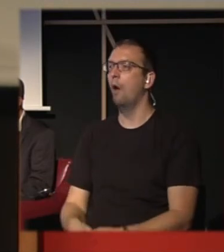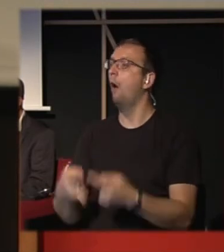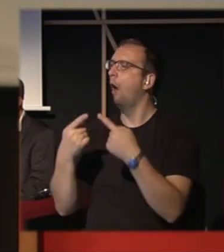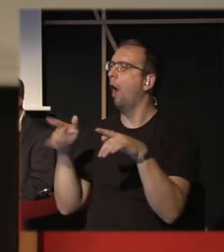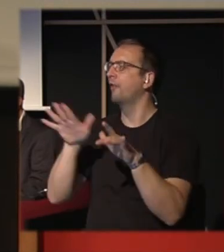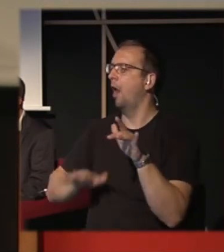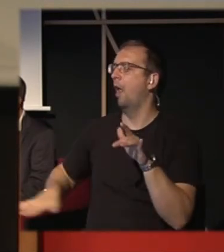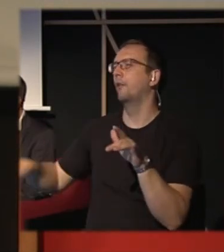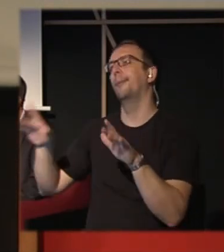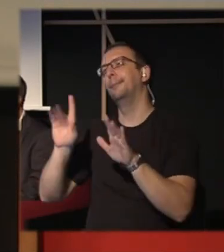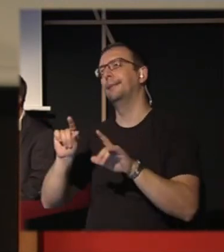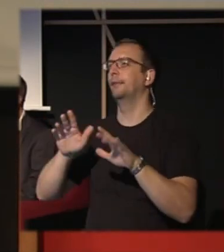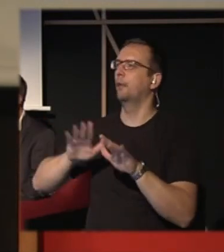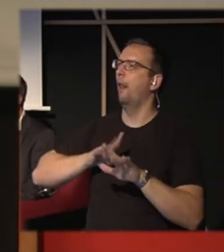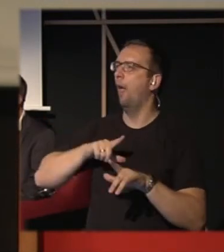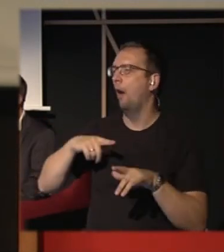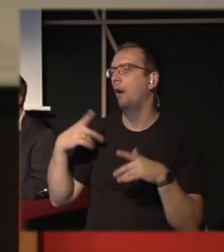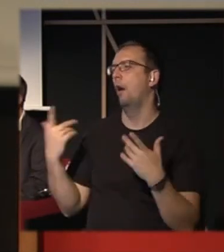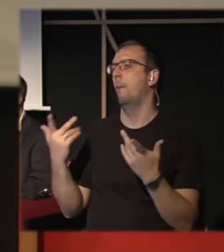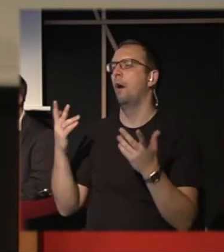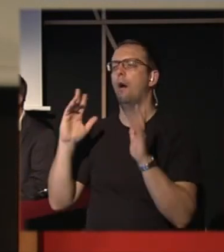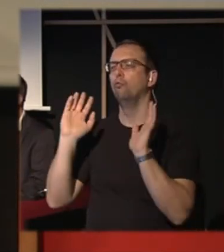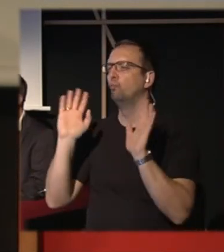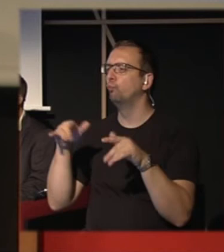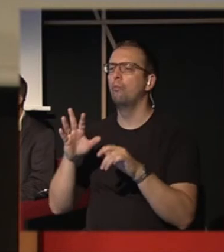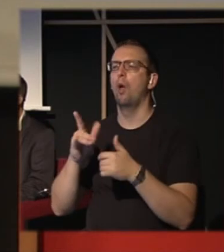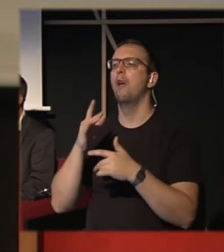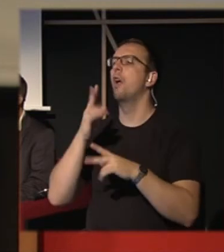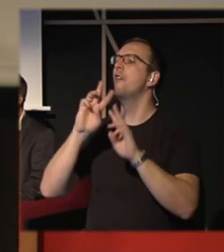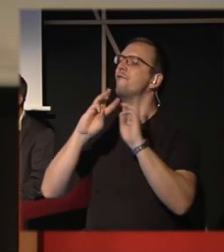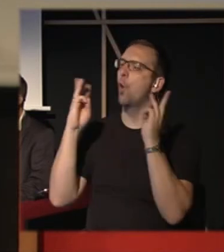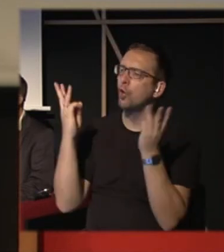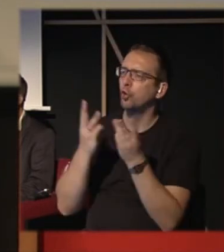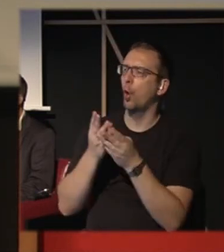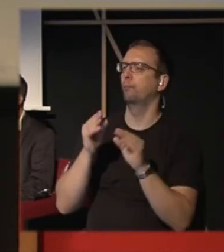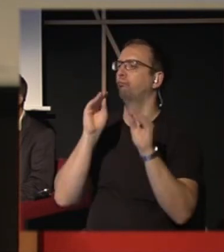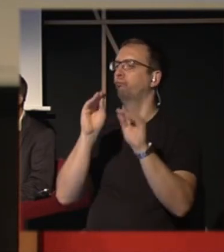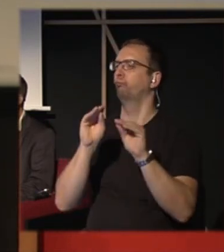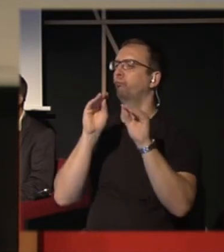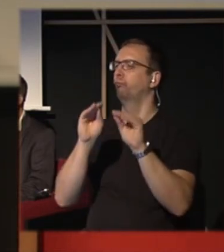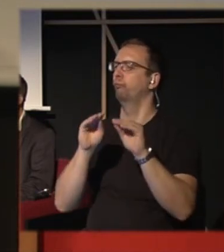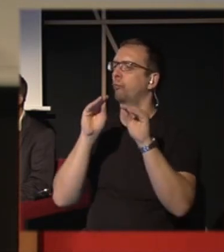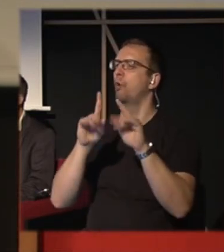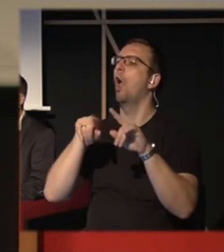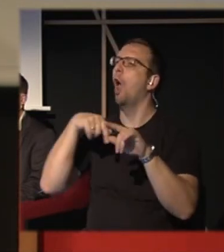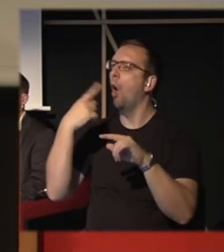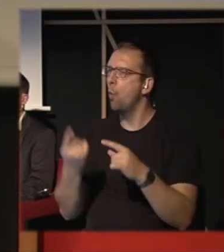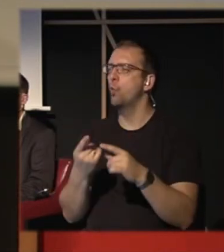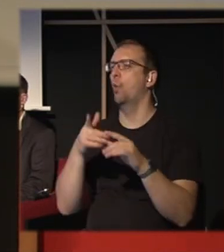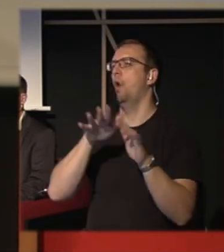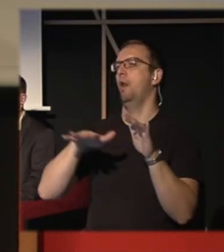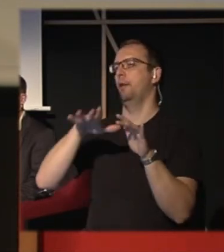Fund workshop, Stadium and Security Conference, our own club licensing, financial fair play